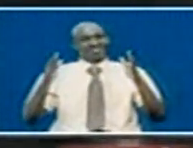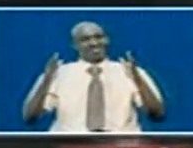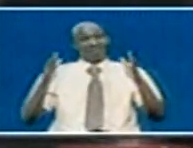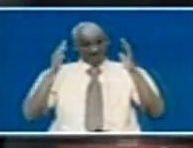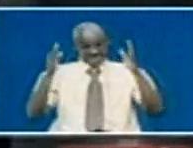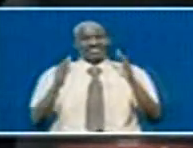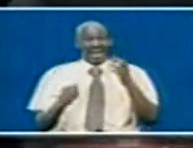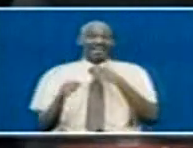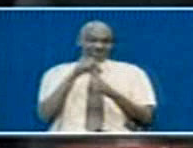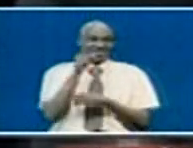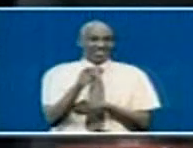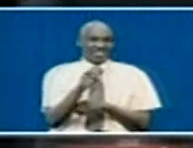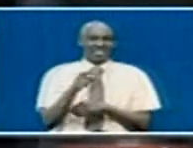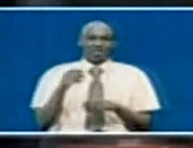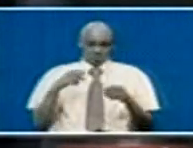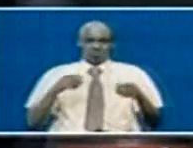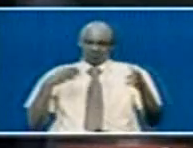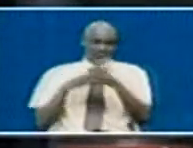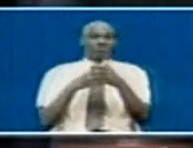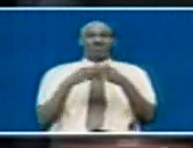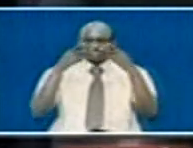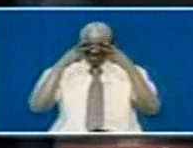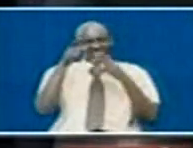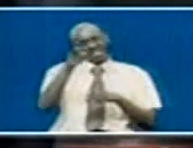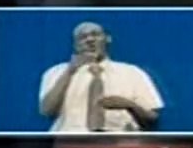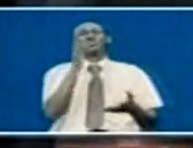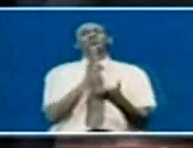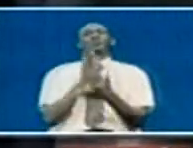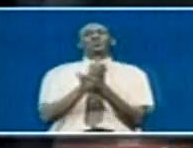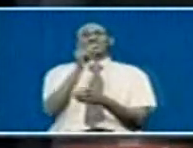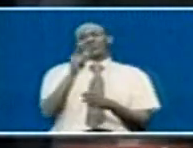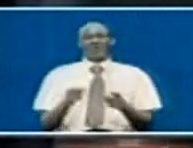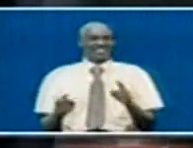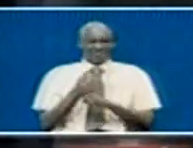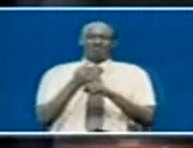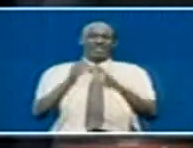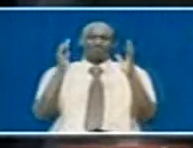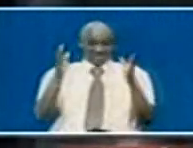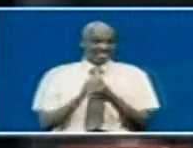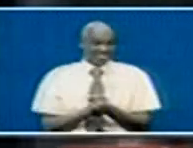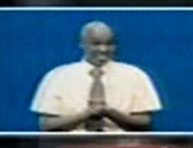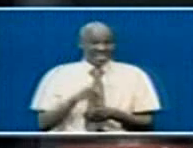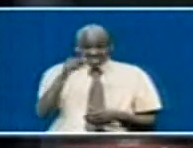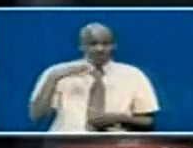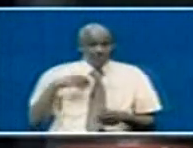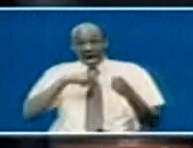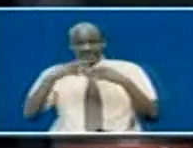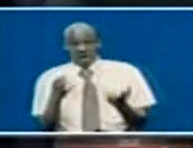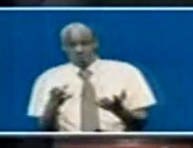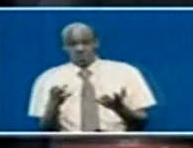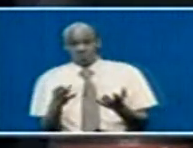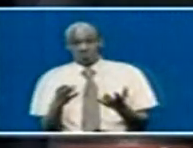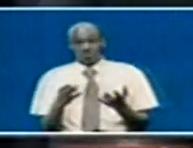a major event in counter-terrorism. Yes, it was. Definitely it was. Particularly the way these people act, it was a